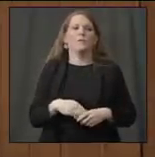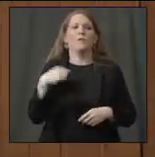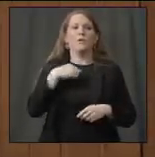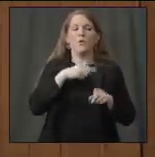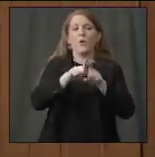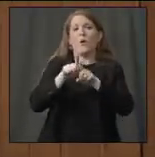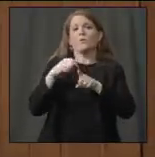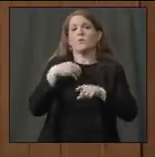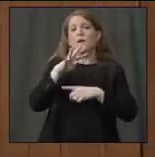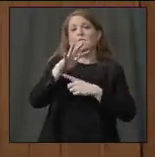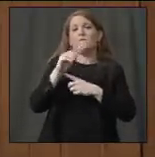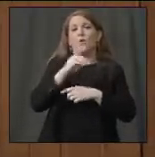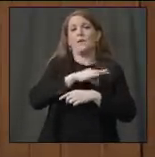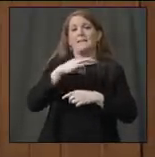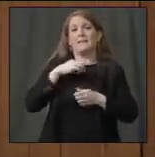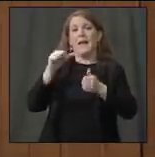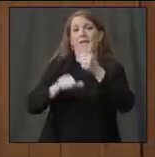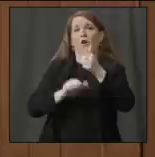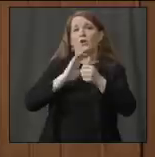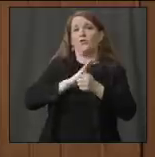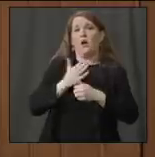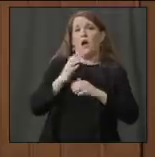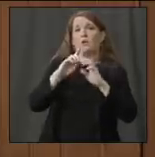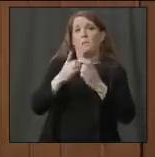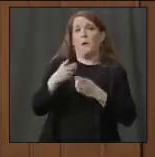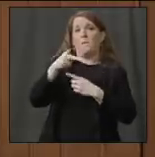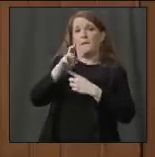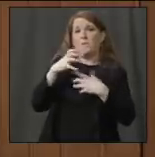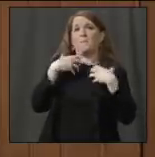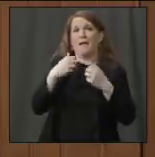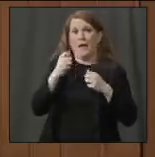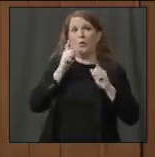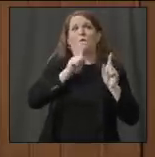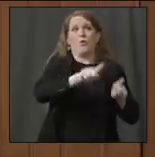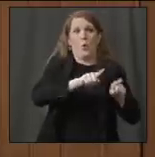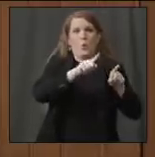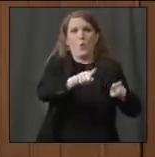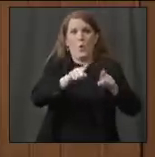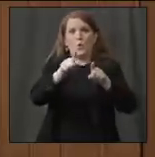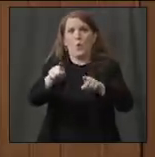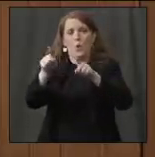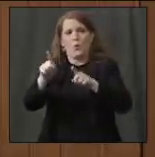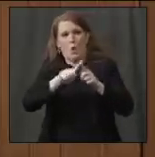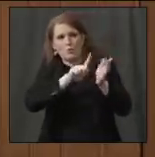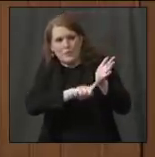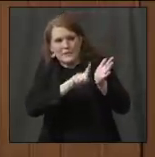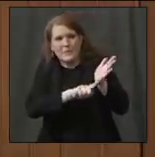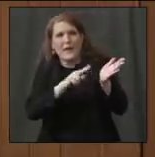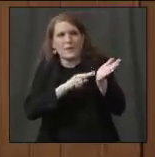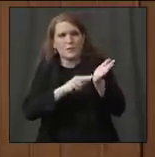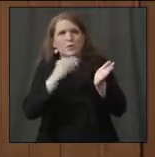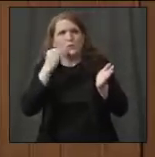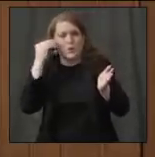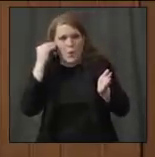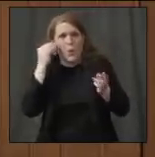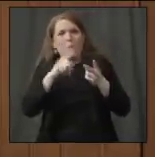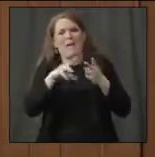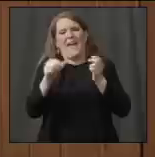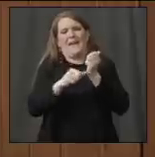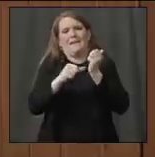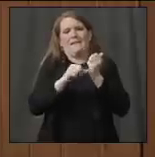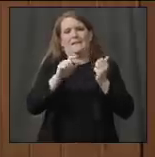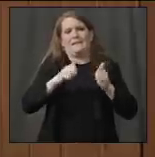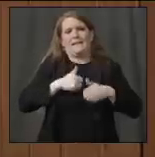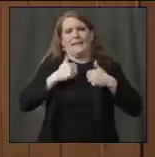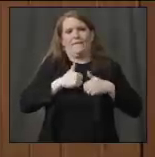Public Health who have been doing on-site inspections of nursing homes and increasingly assisted living facilities as well.